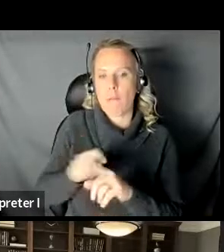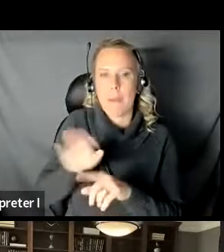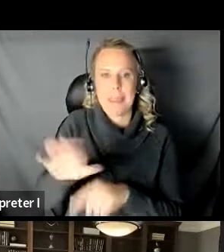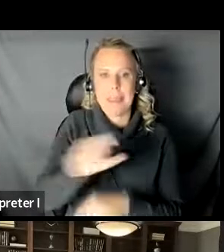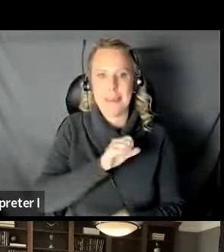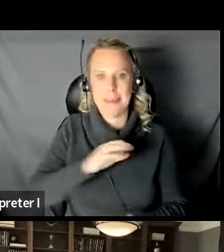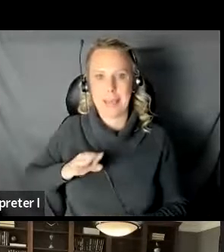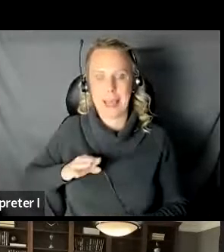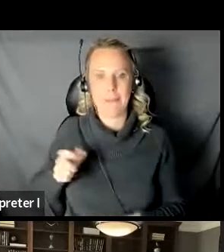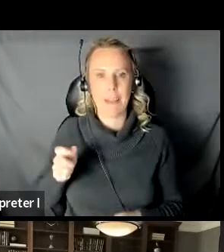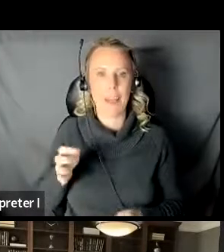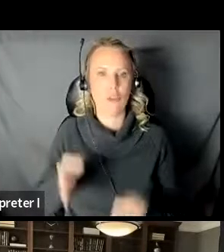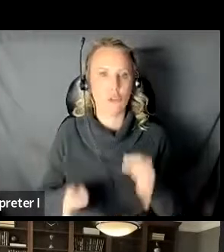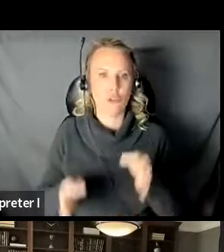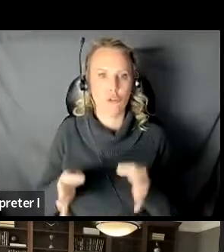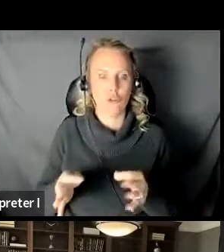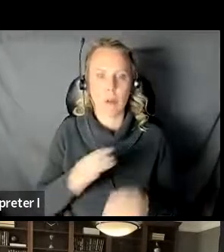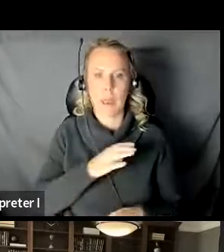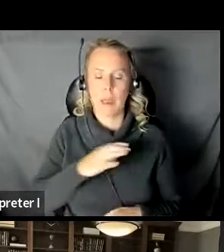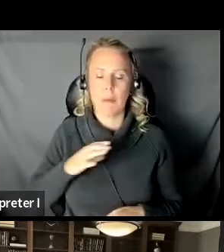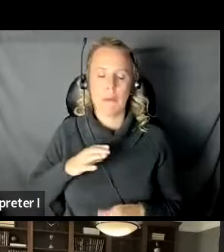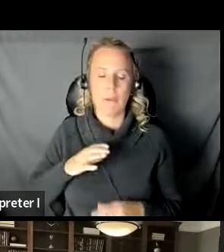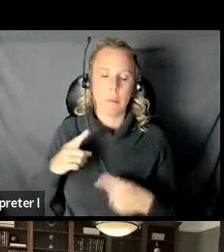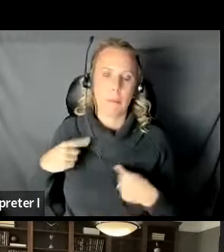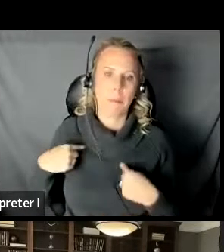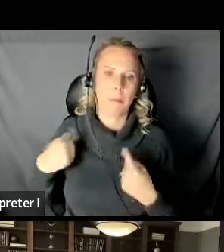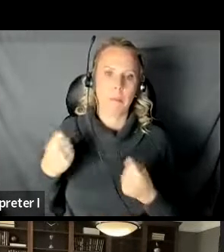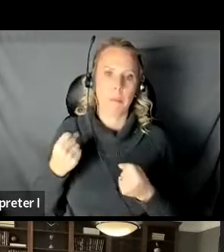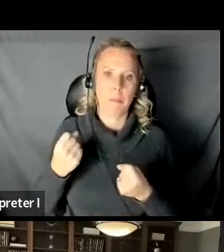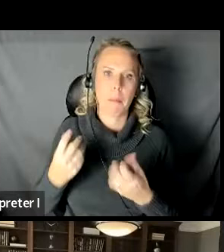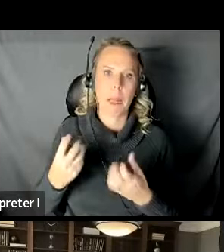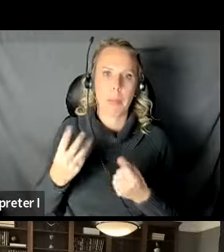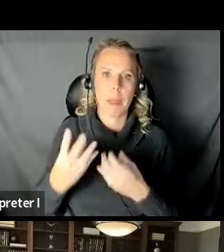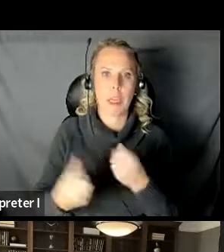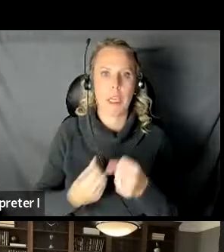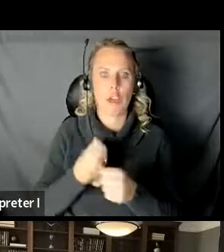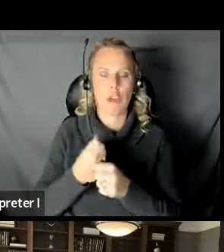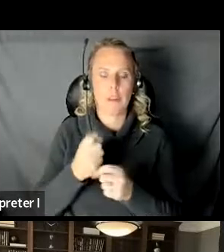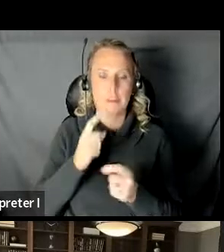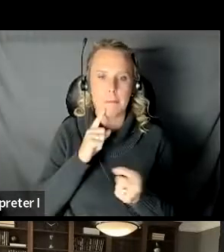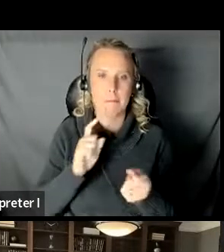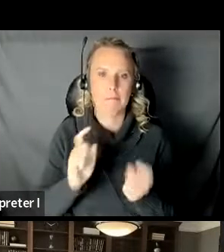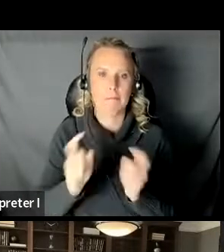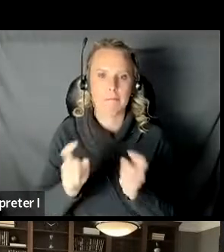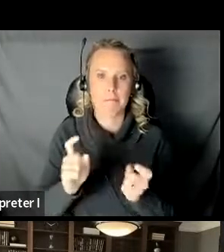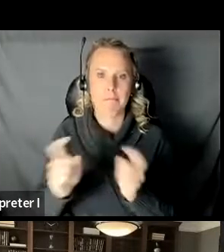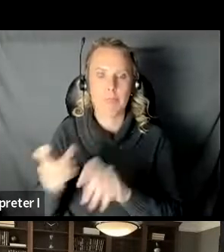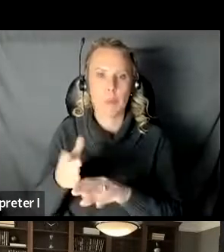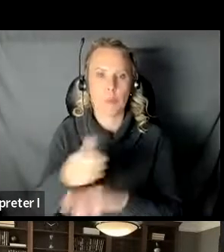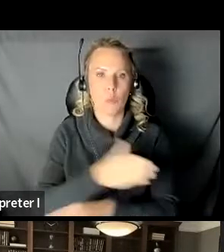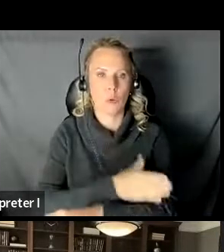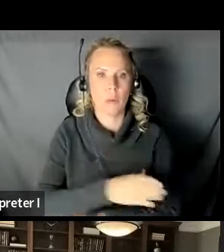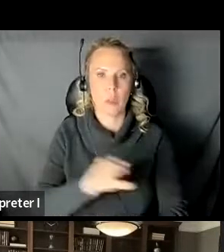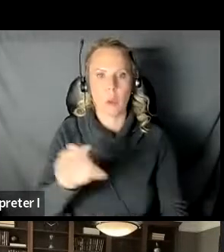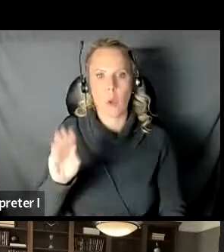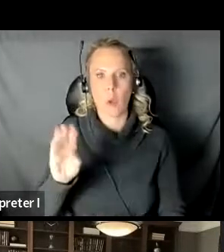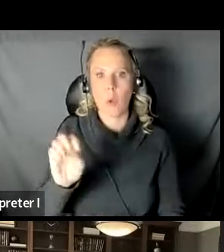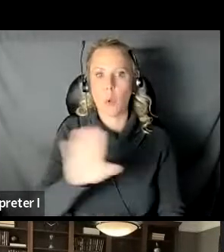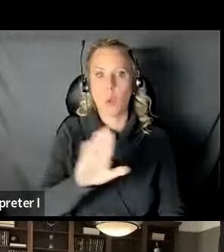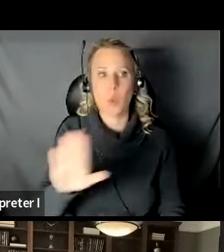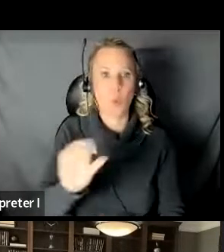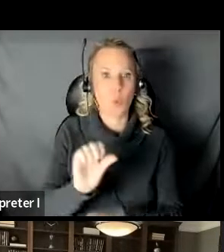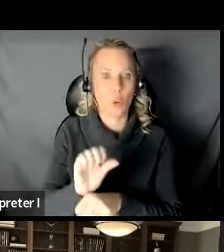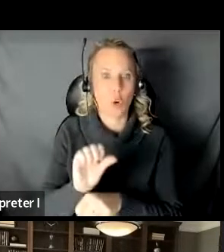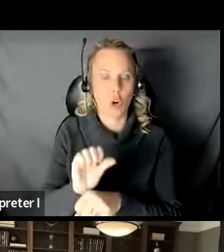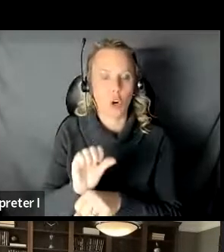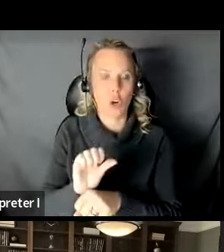Judiciary Committee for their years of shepherding this monumental process of restructuring and improving our code. Your work